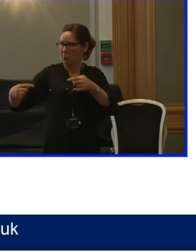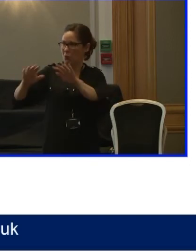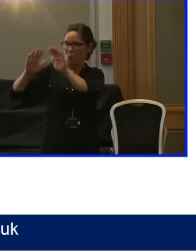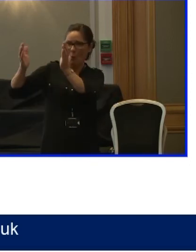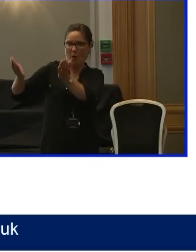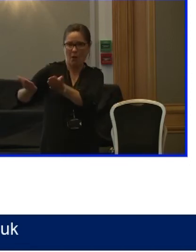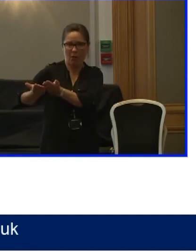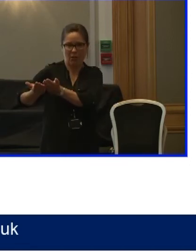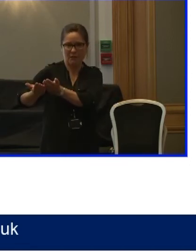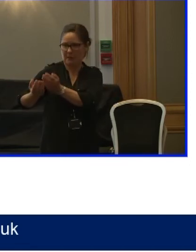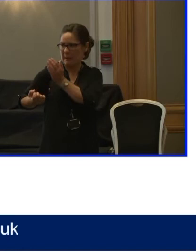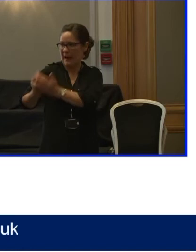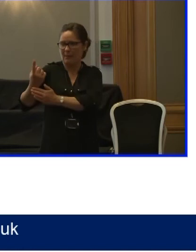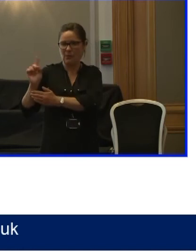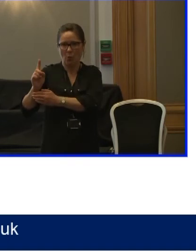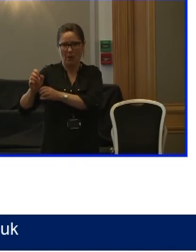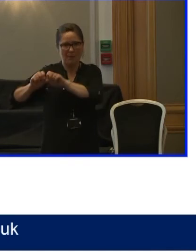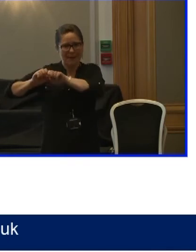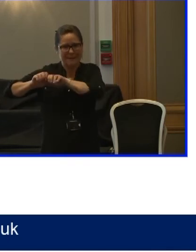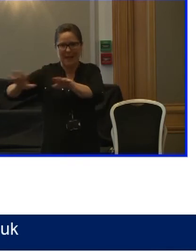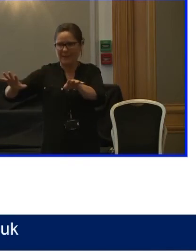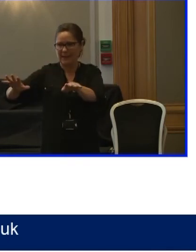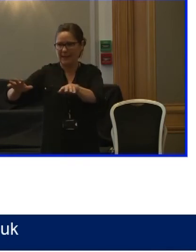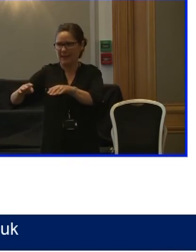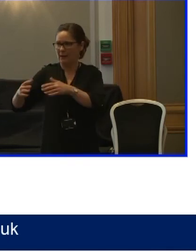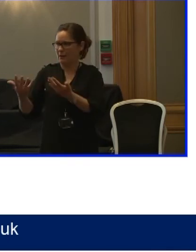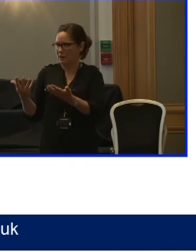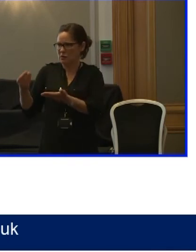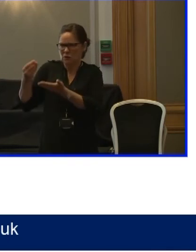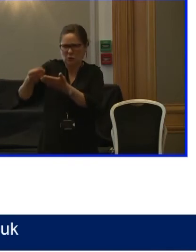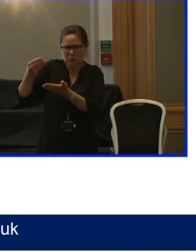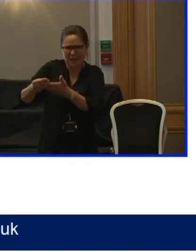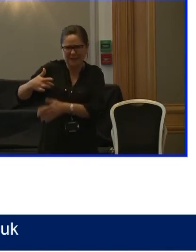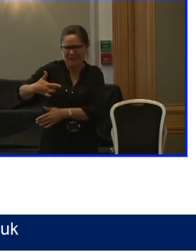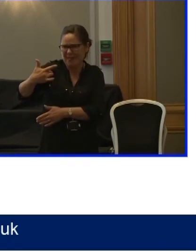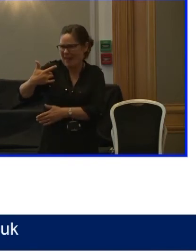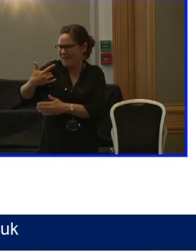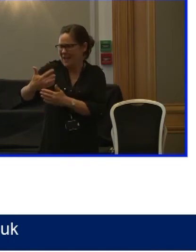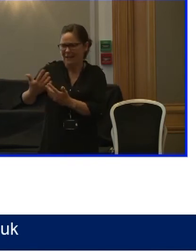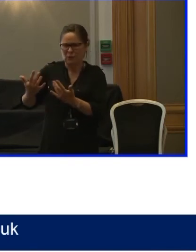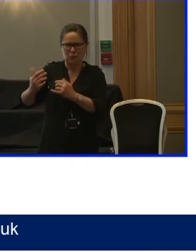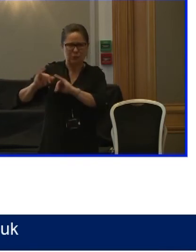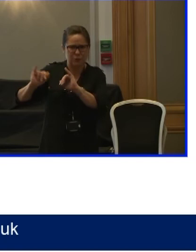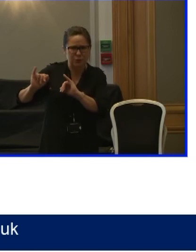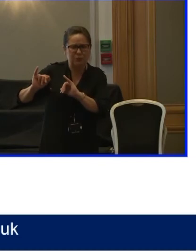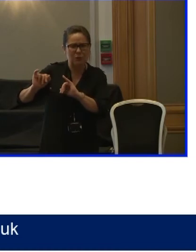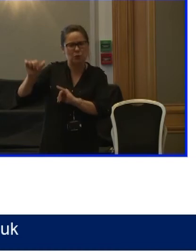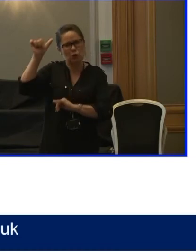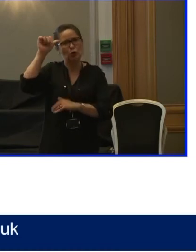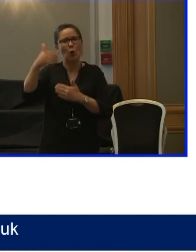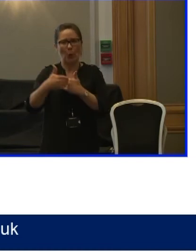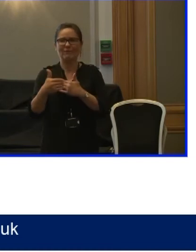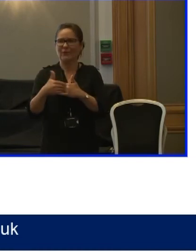the pandemic, the cost of living crisis, is something we have to be aware of. And we know it has a significant impact